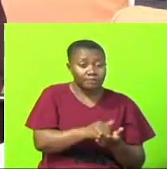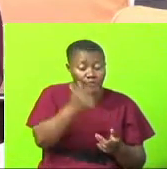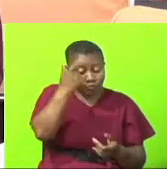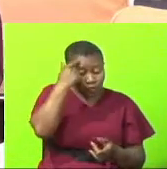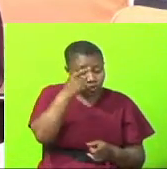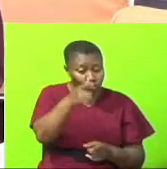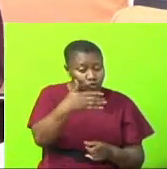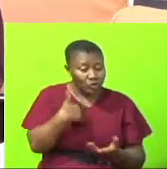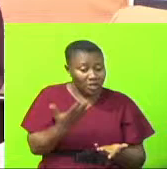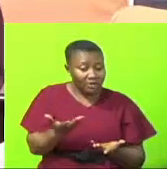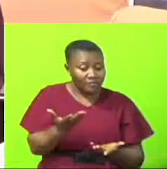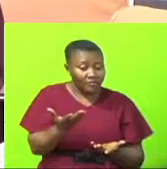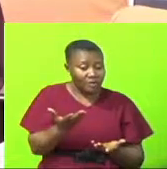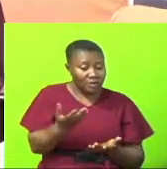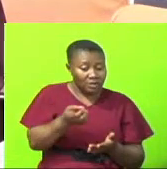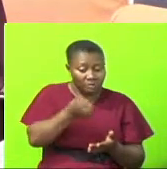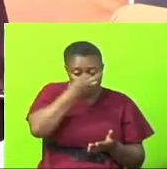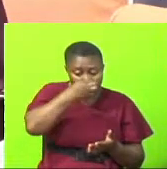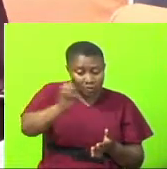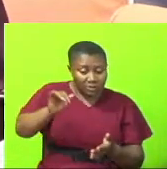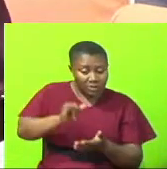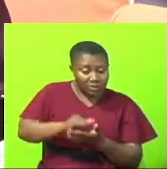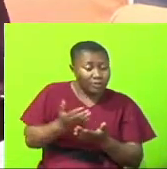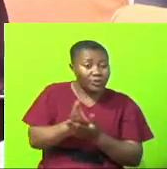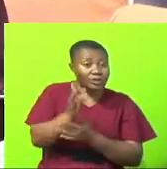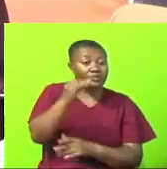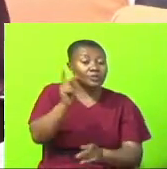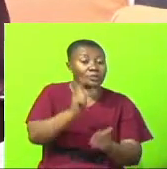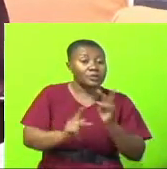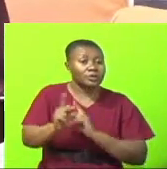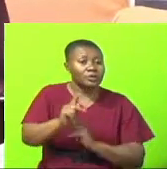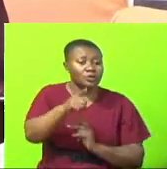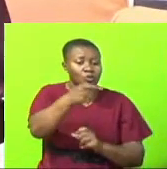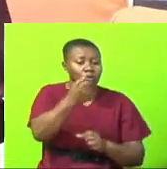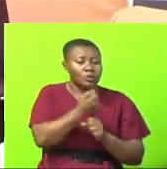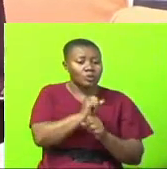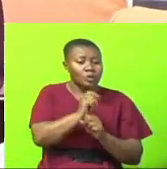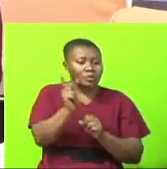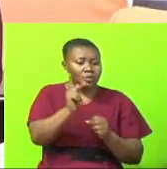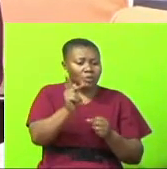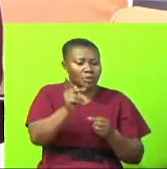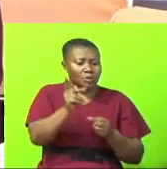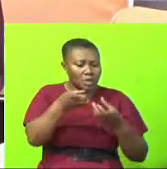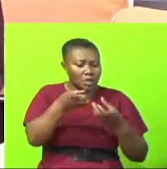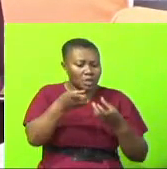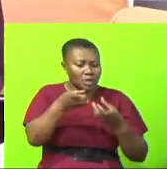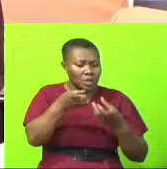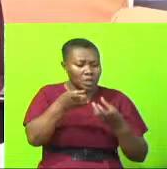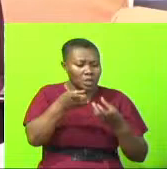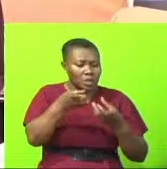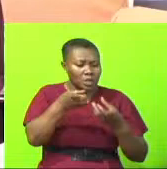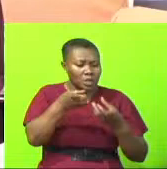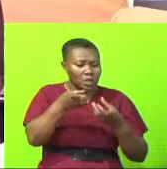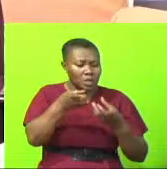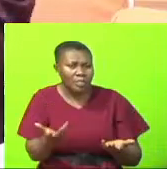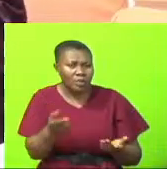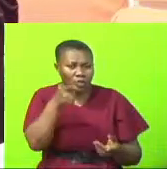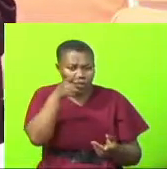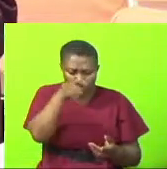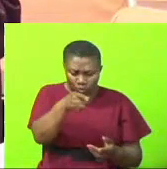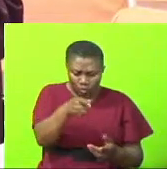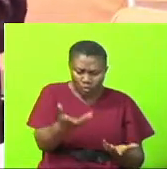people. You have disparaged the interest they have given you. You and them had a